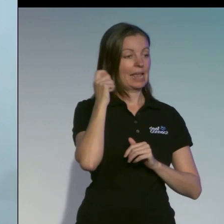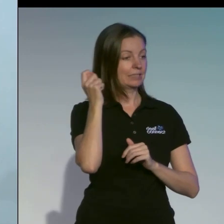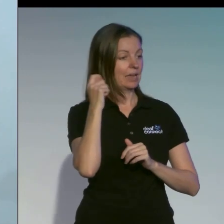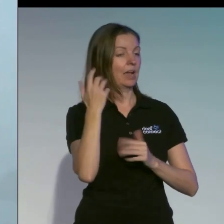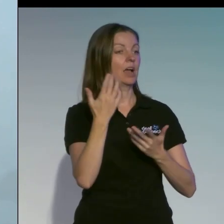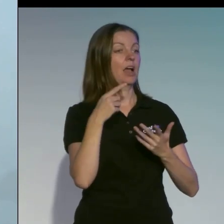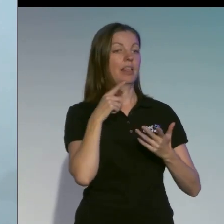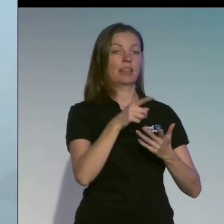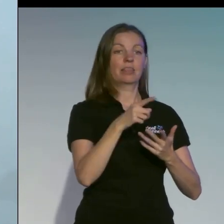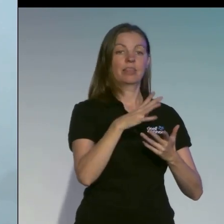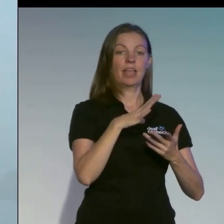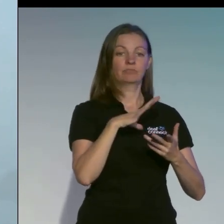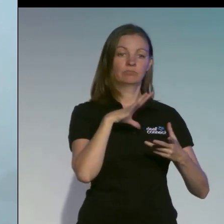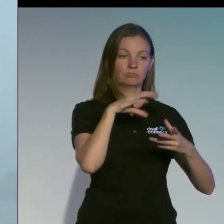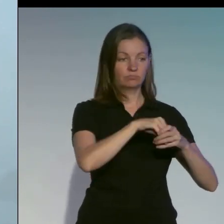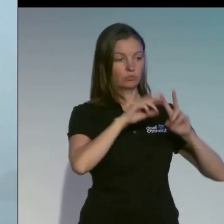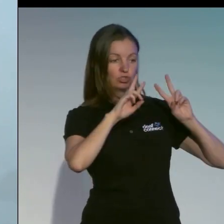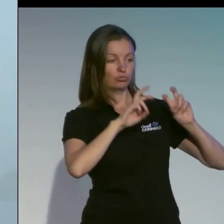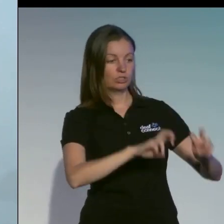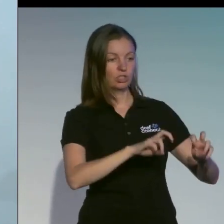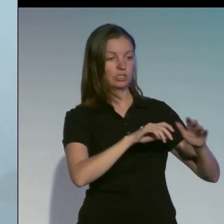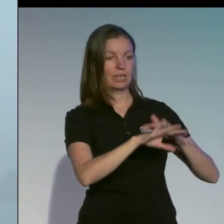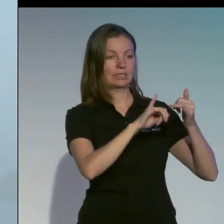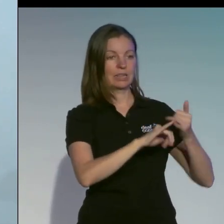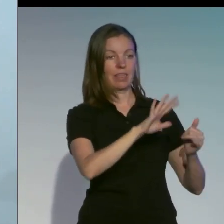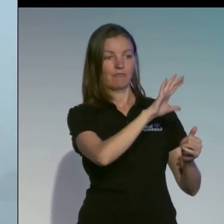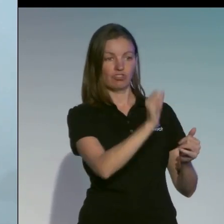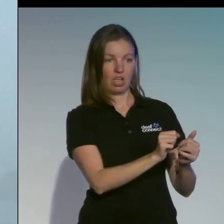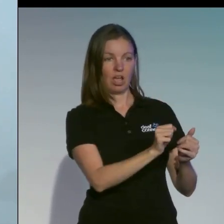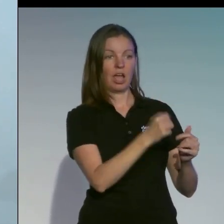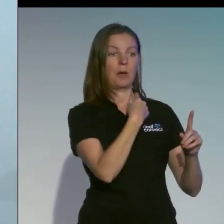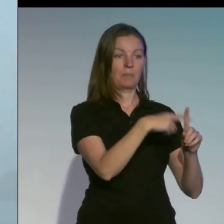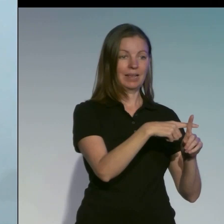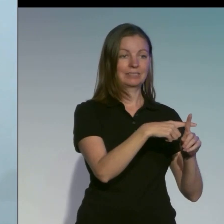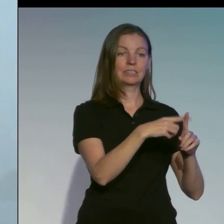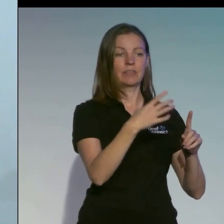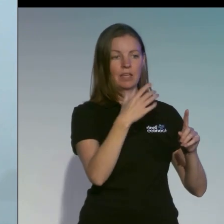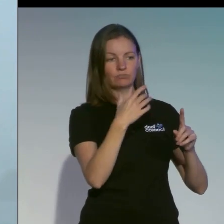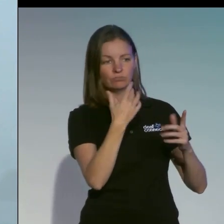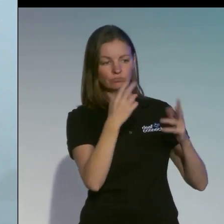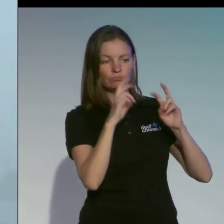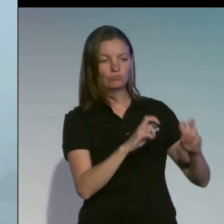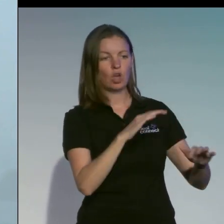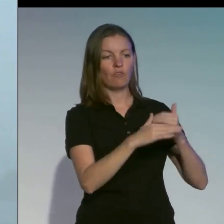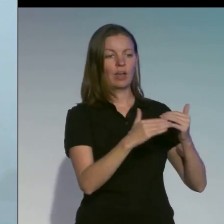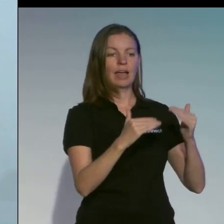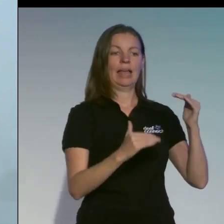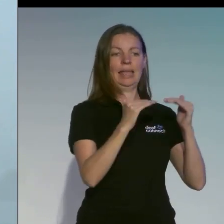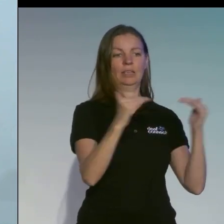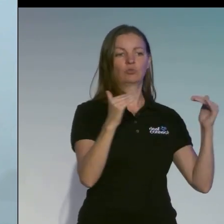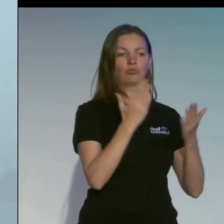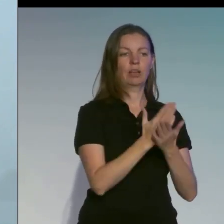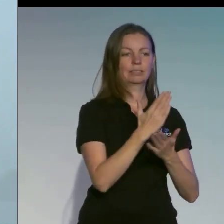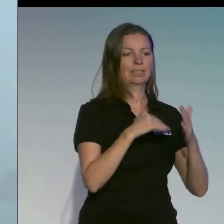Access Chapter 2 in South Africa, and the Initiative for Equal Rights in Nigeria, embarked on a project to build a body of